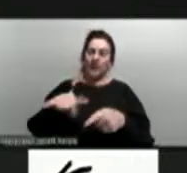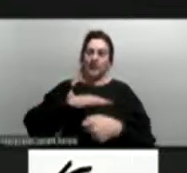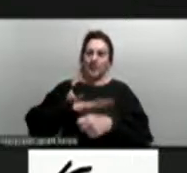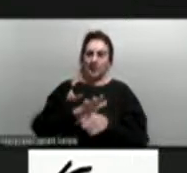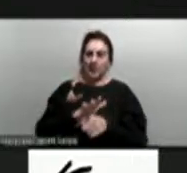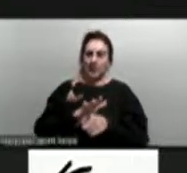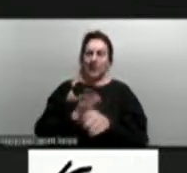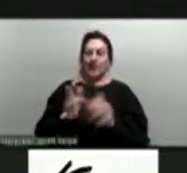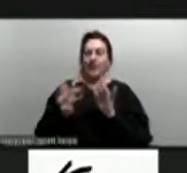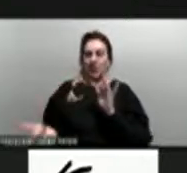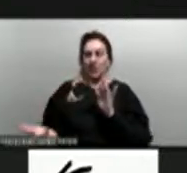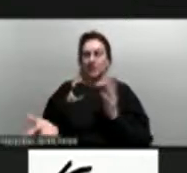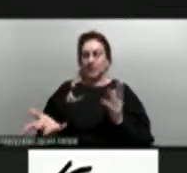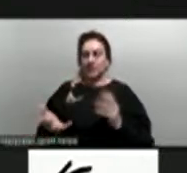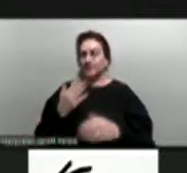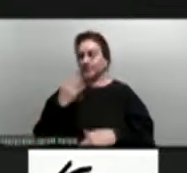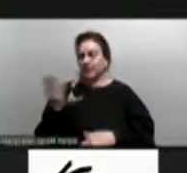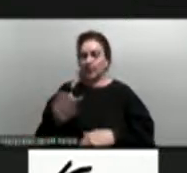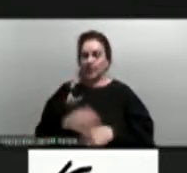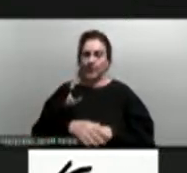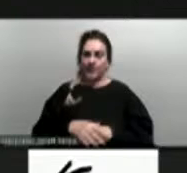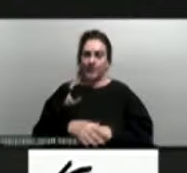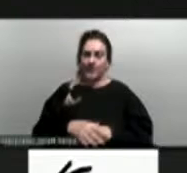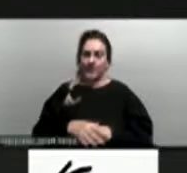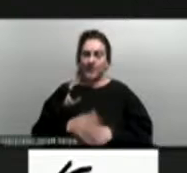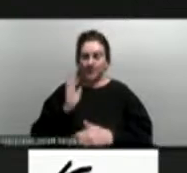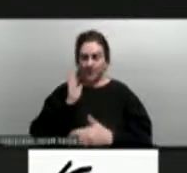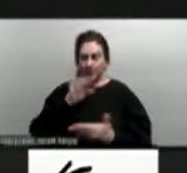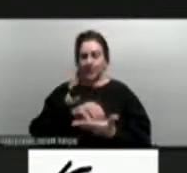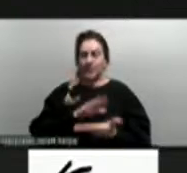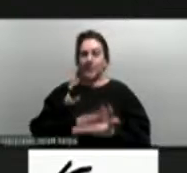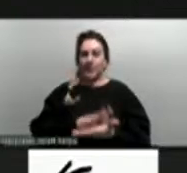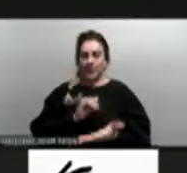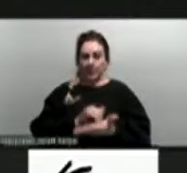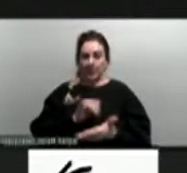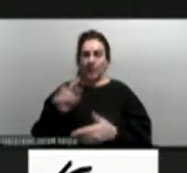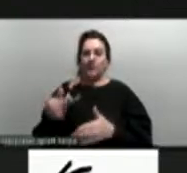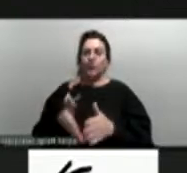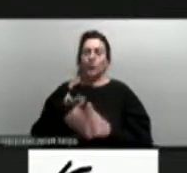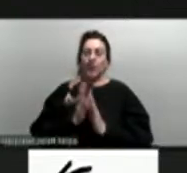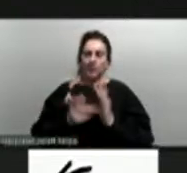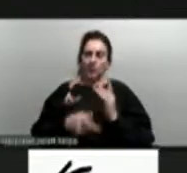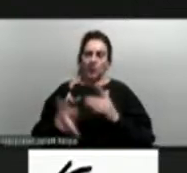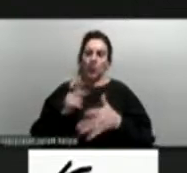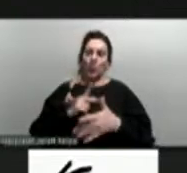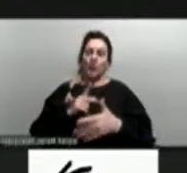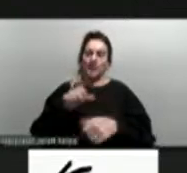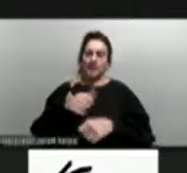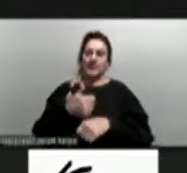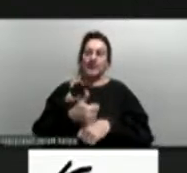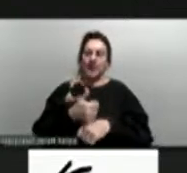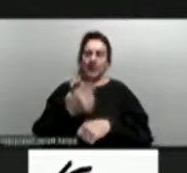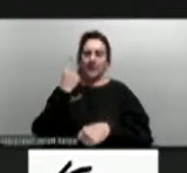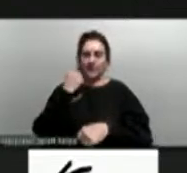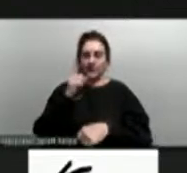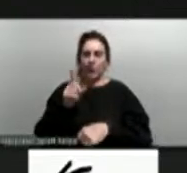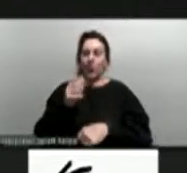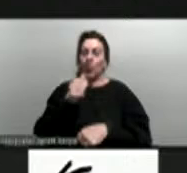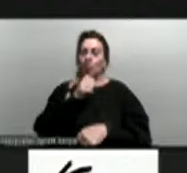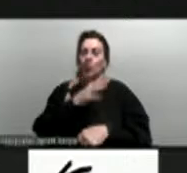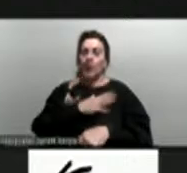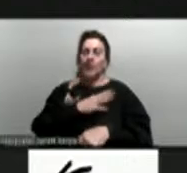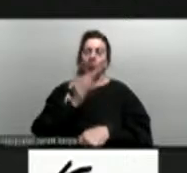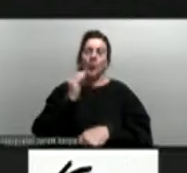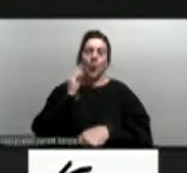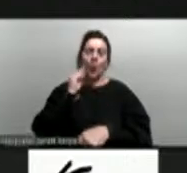Thank you, Constance, for your comments. We will note them that you have requested priorities to be set for women homelessness